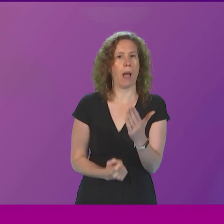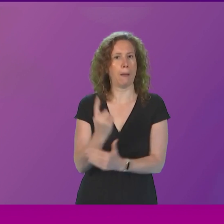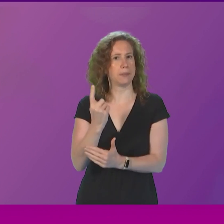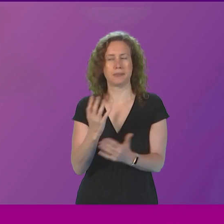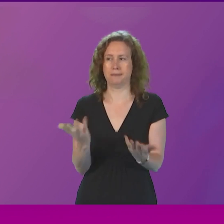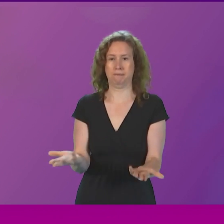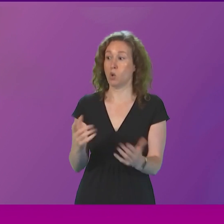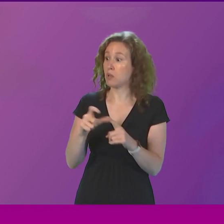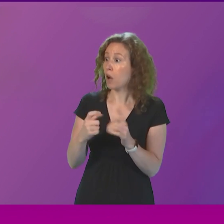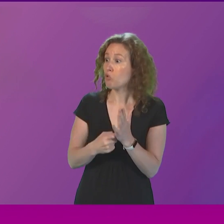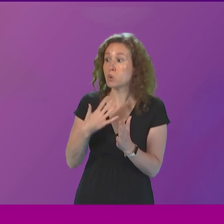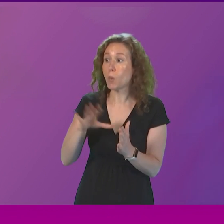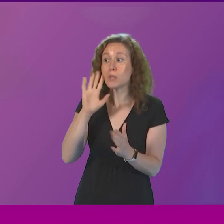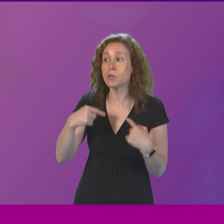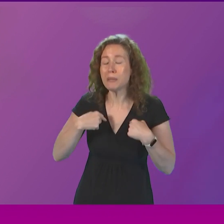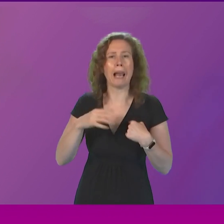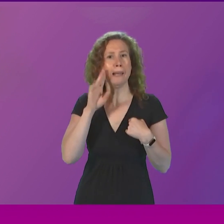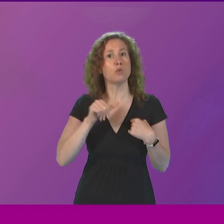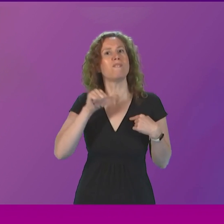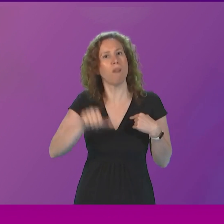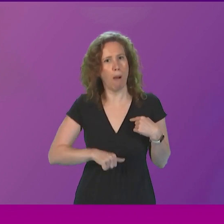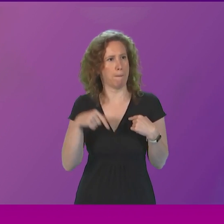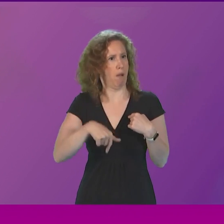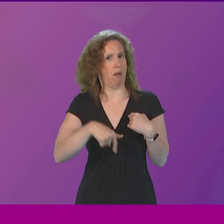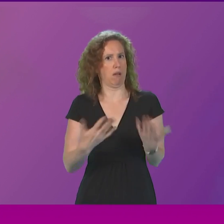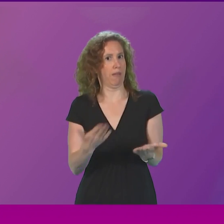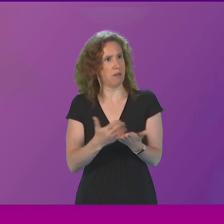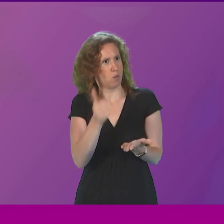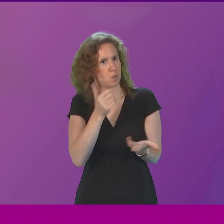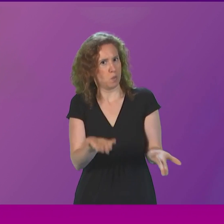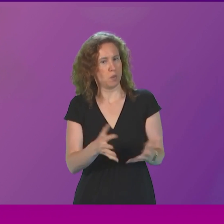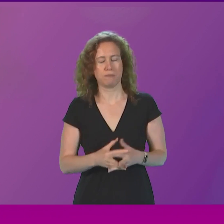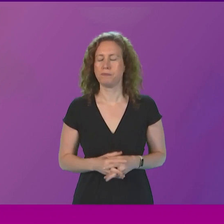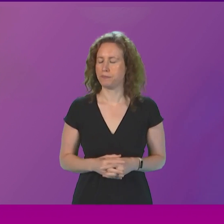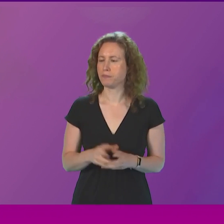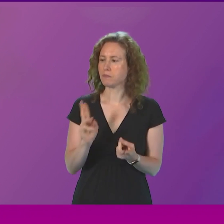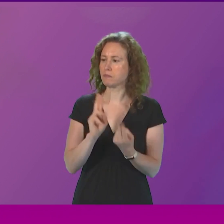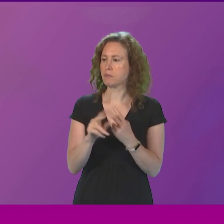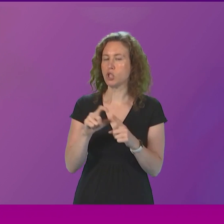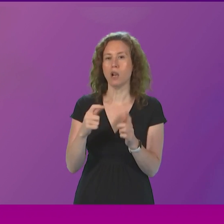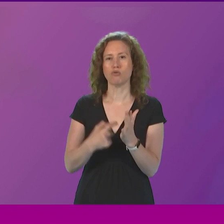to listen to me, should listen to the farmers of this country. Douglas Ross.